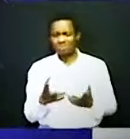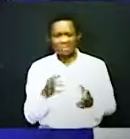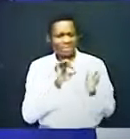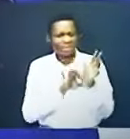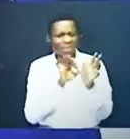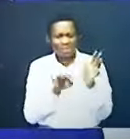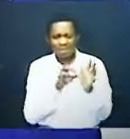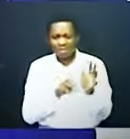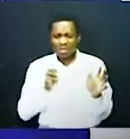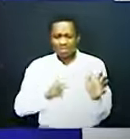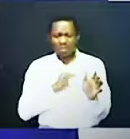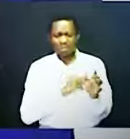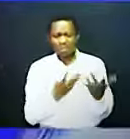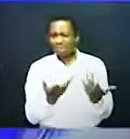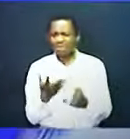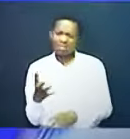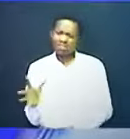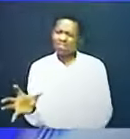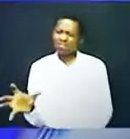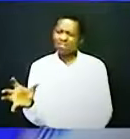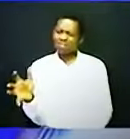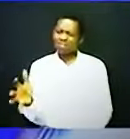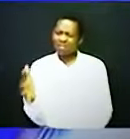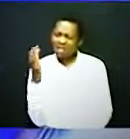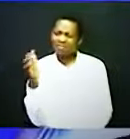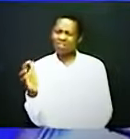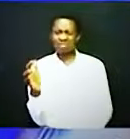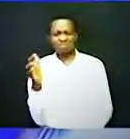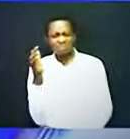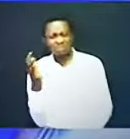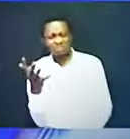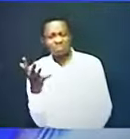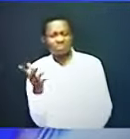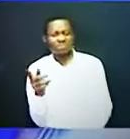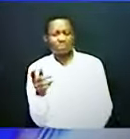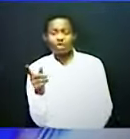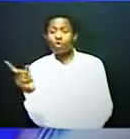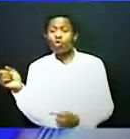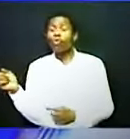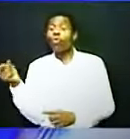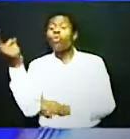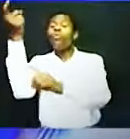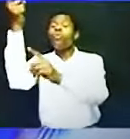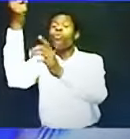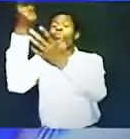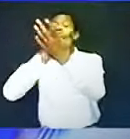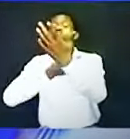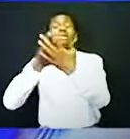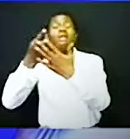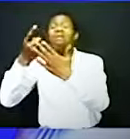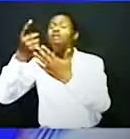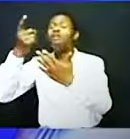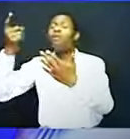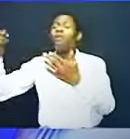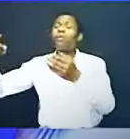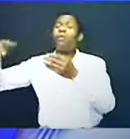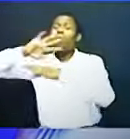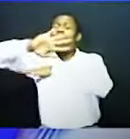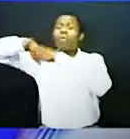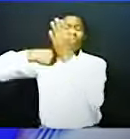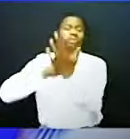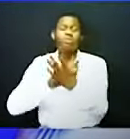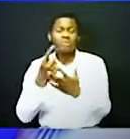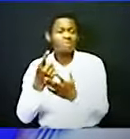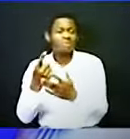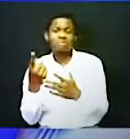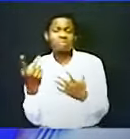500. The whole week you not hear sound. When we declare an all night,